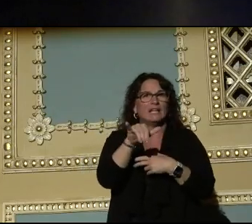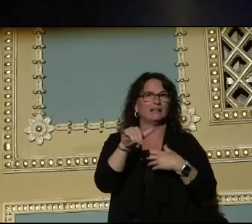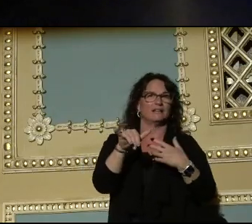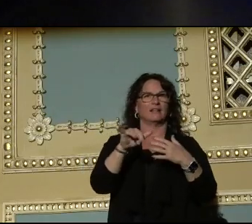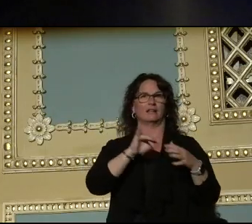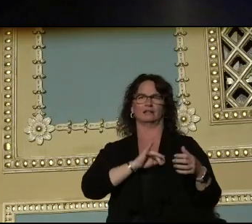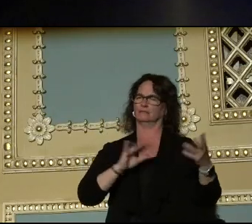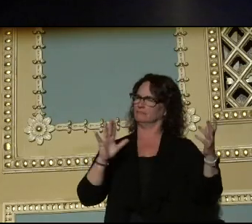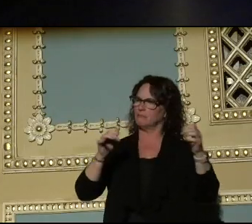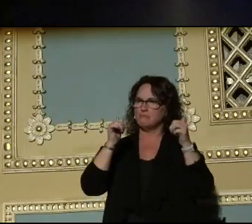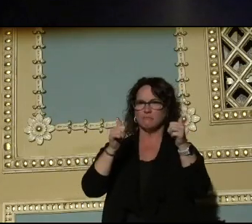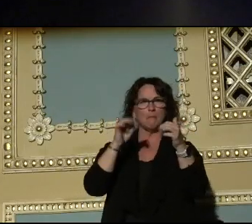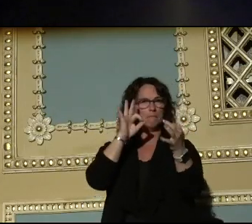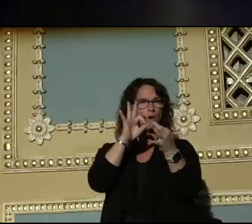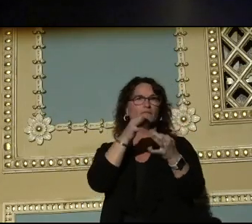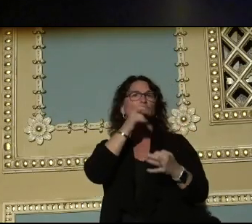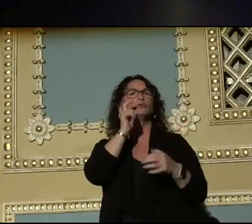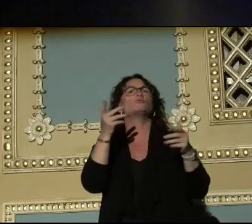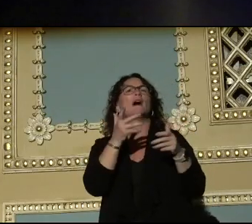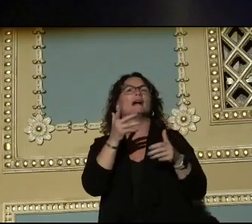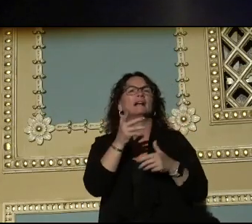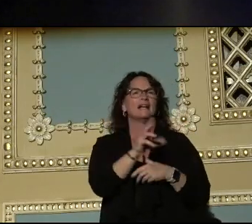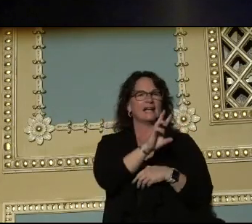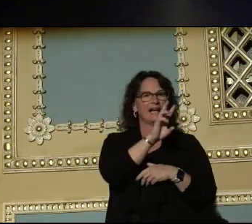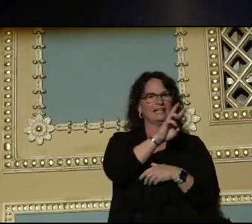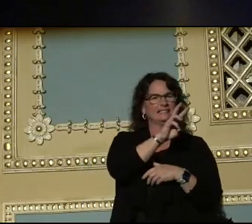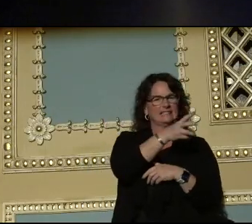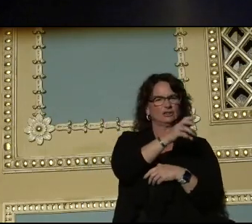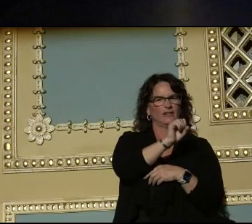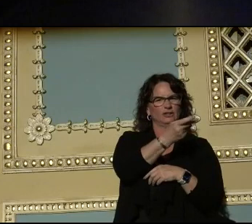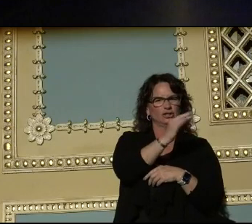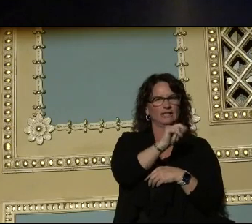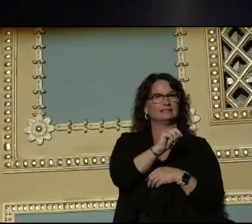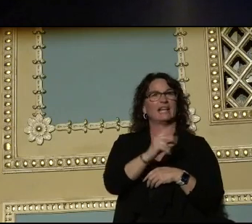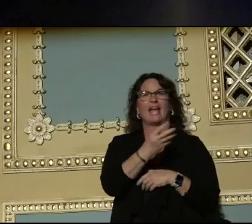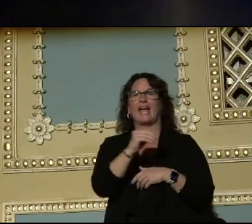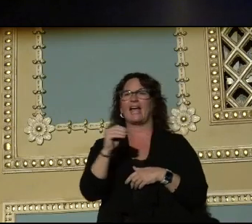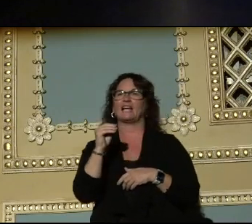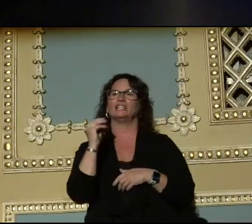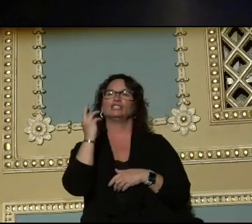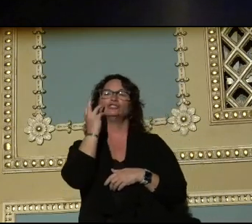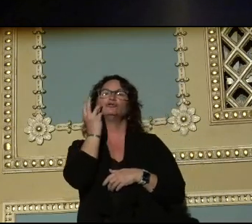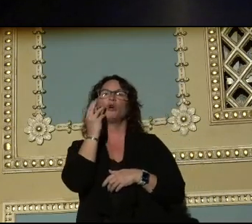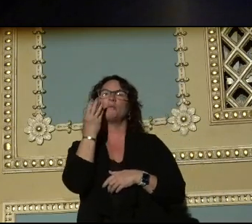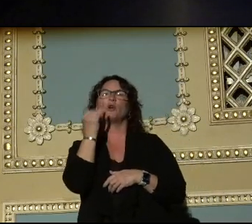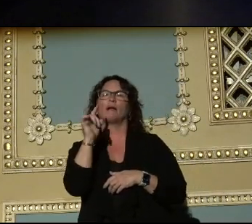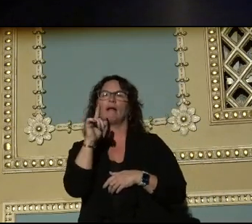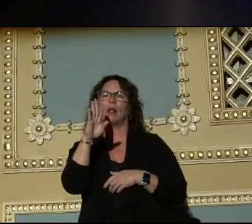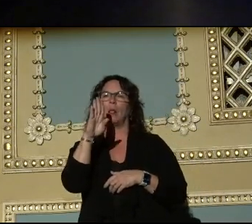thing. Get yourself a sixer of Schlitz and a bottle of Strawberry Hill Boone's Farm, and you'll be just fine.